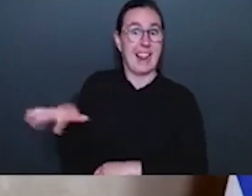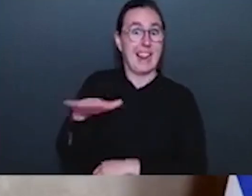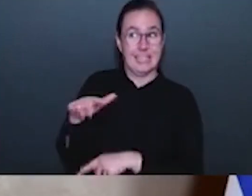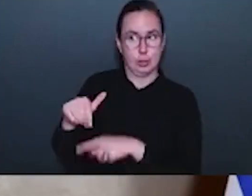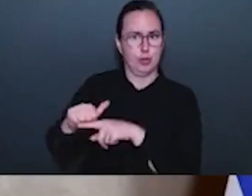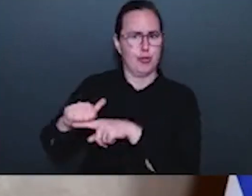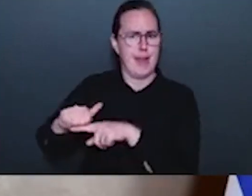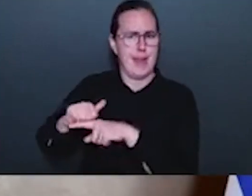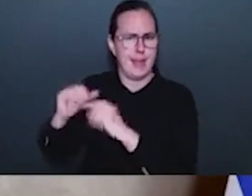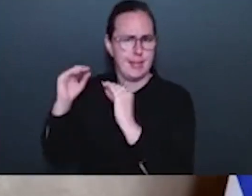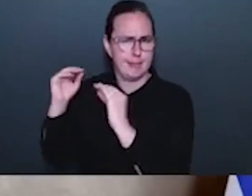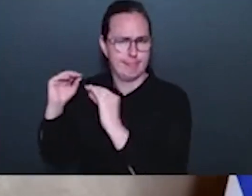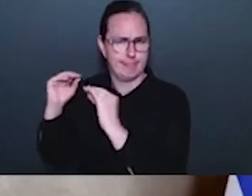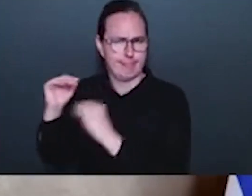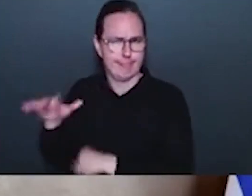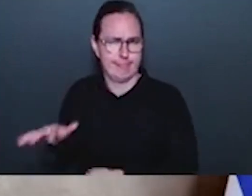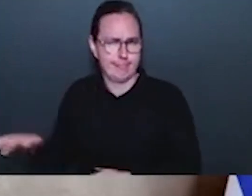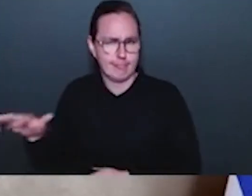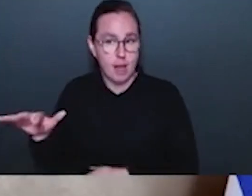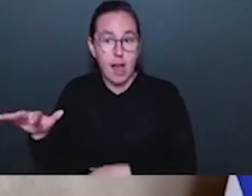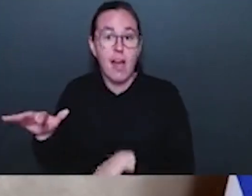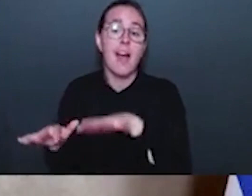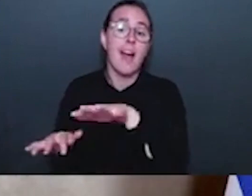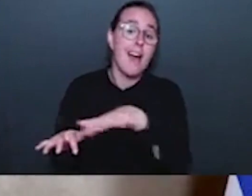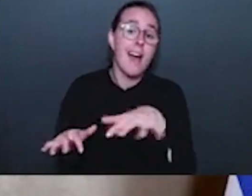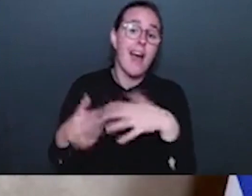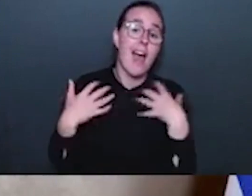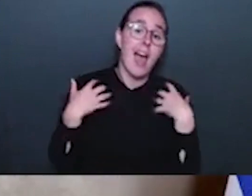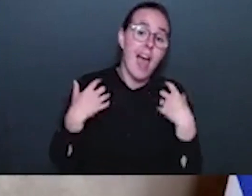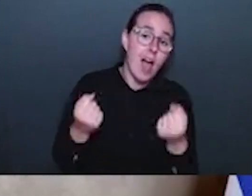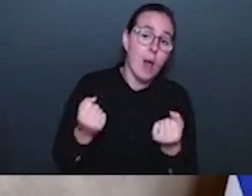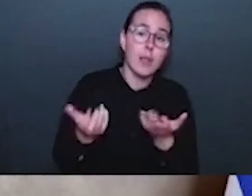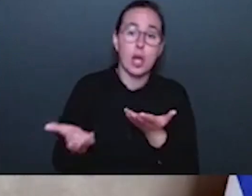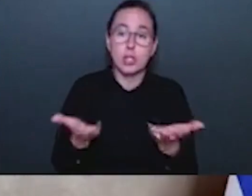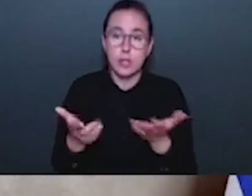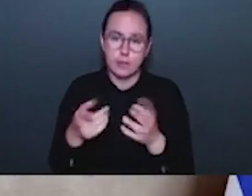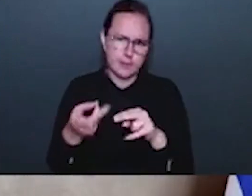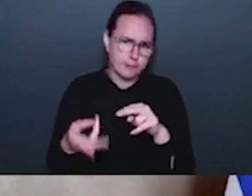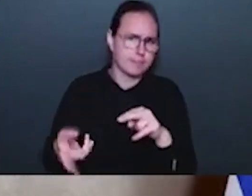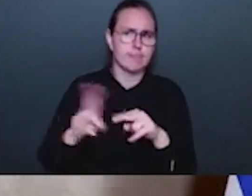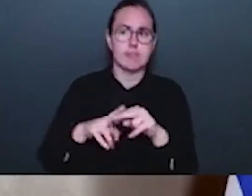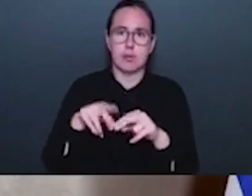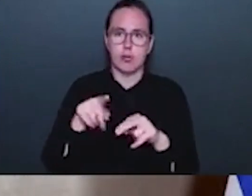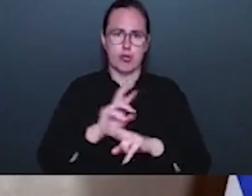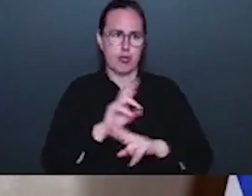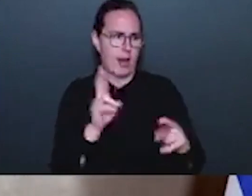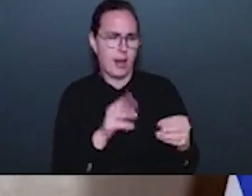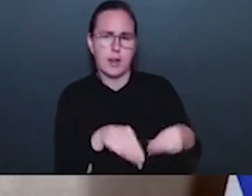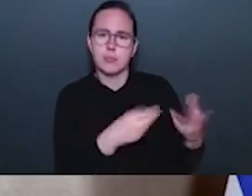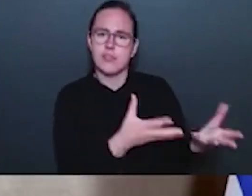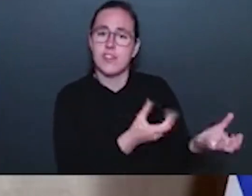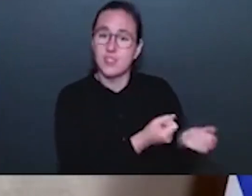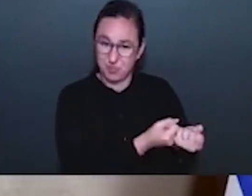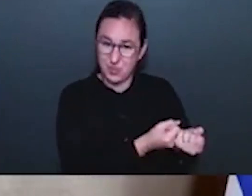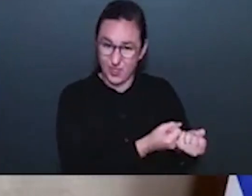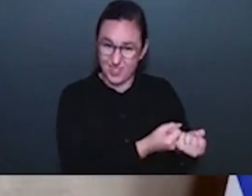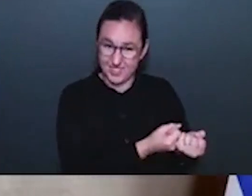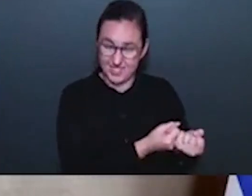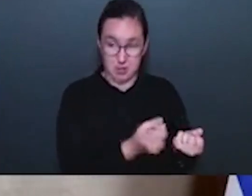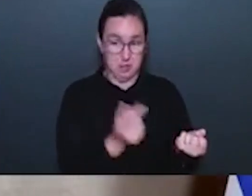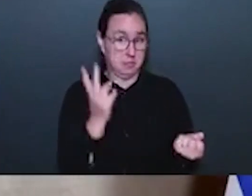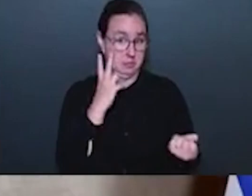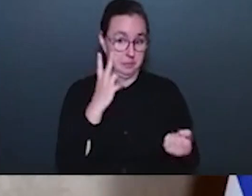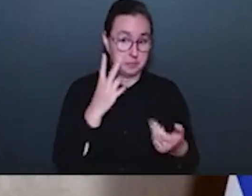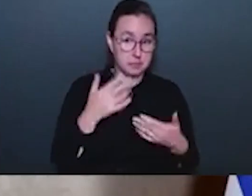to evaluate and monitor its implementation to ensure that this exemption continues to meet